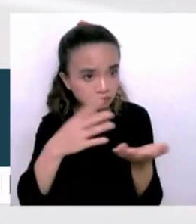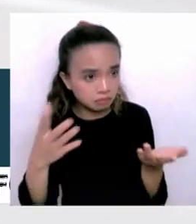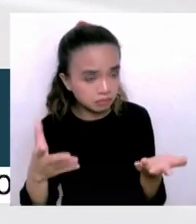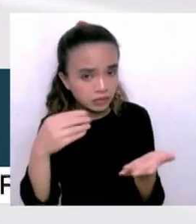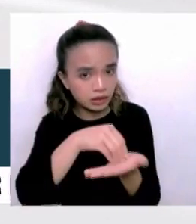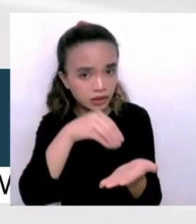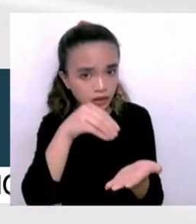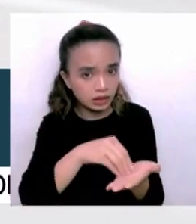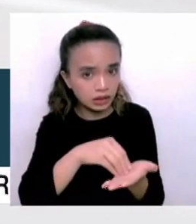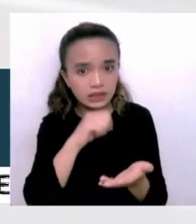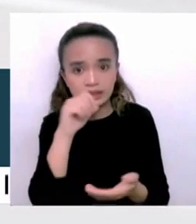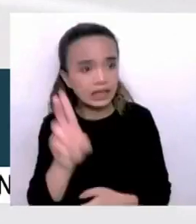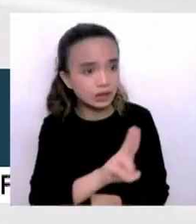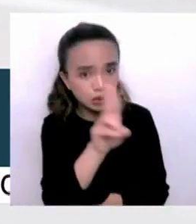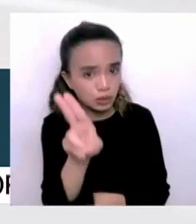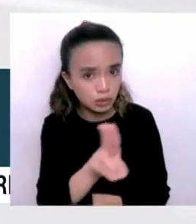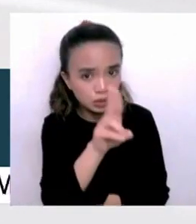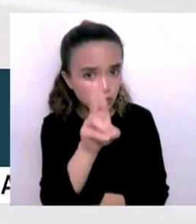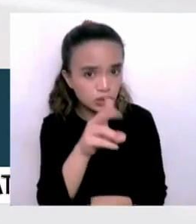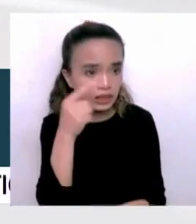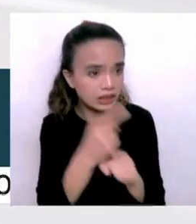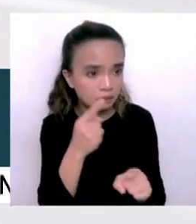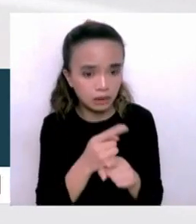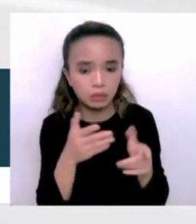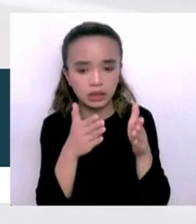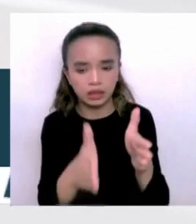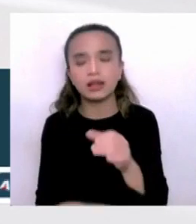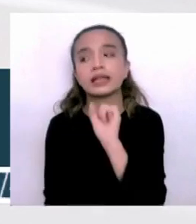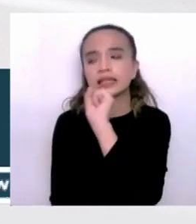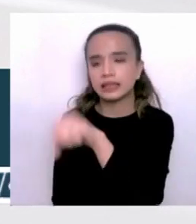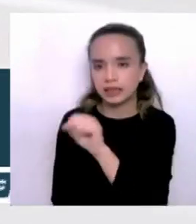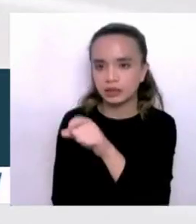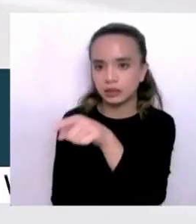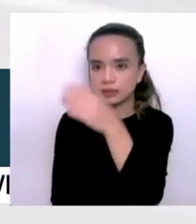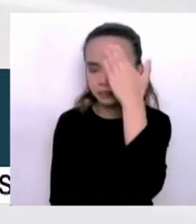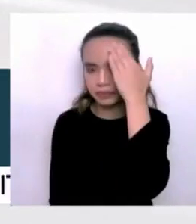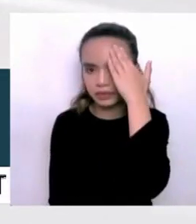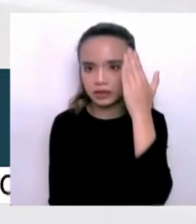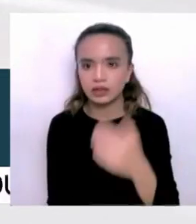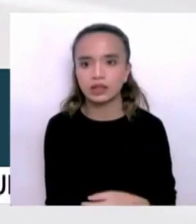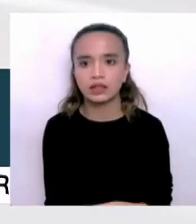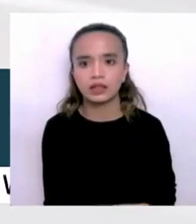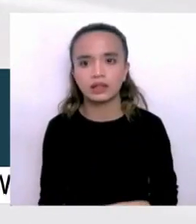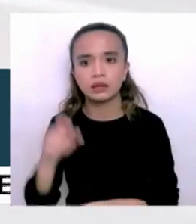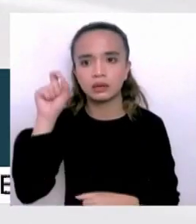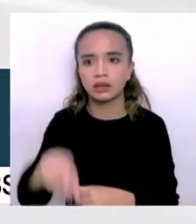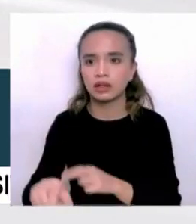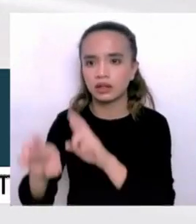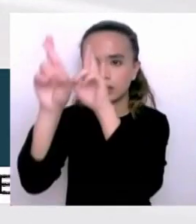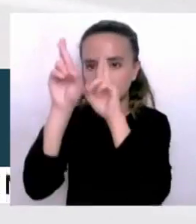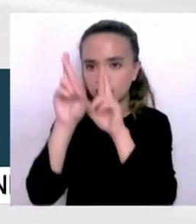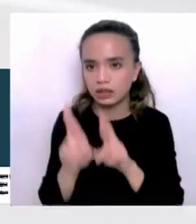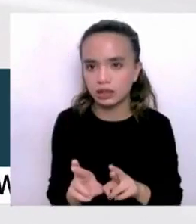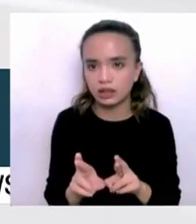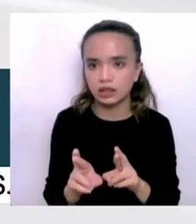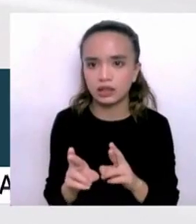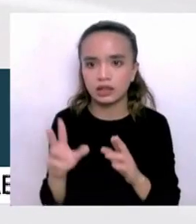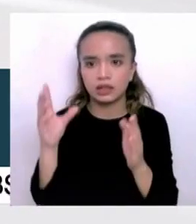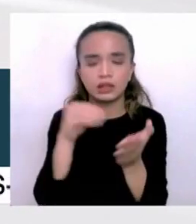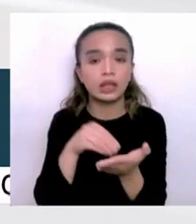these loans that weren't used correctly? Opo, alam niyo po, we have to respect also the loans,